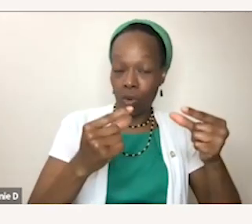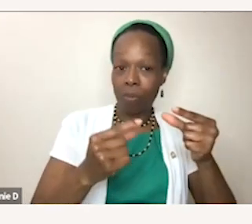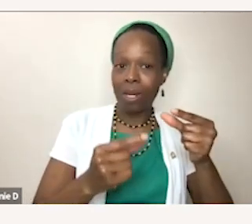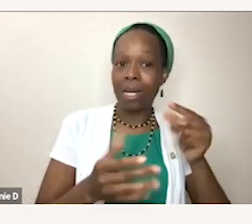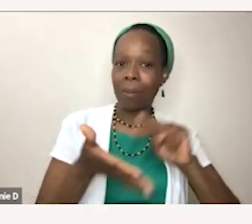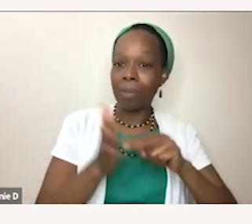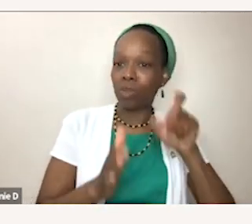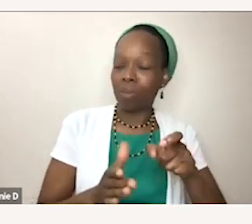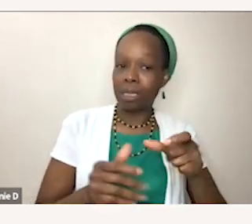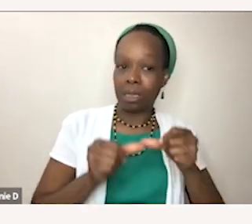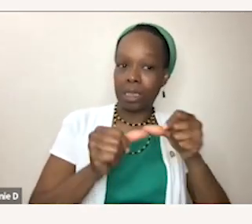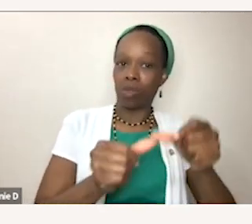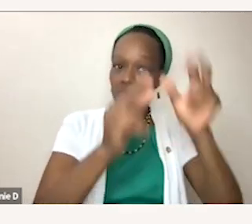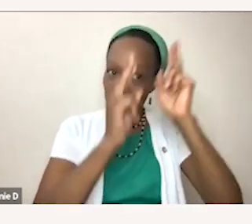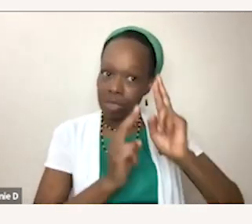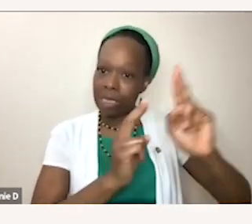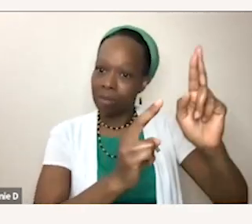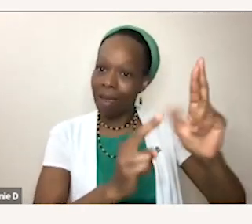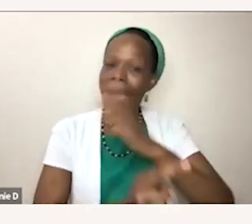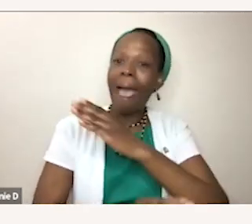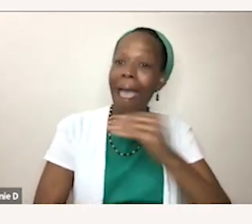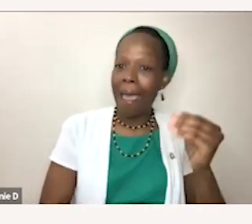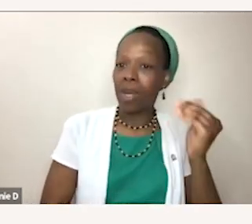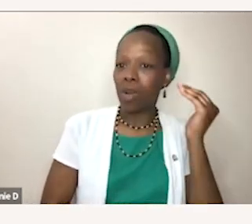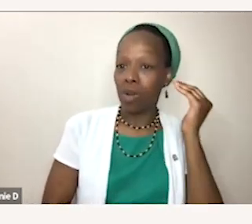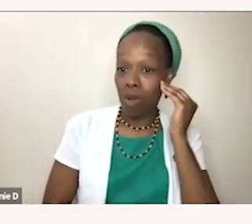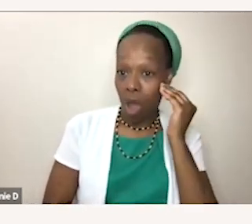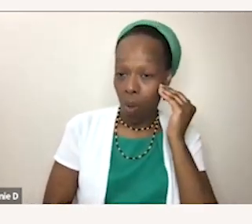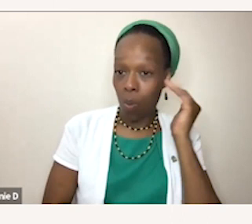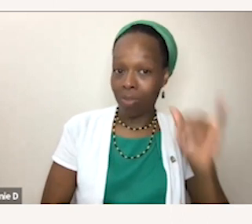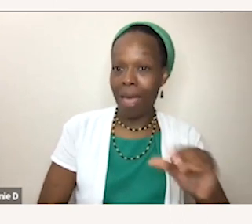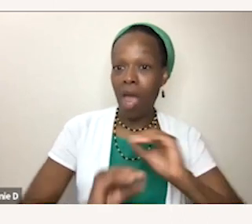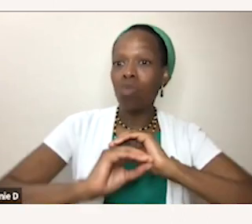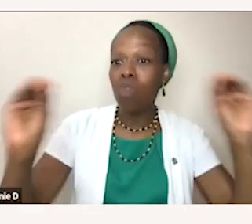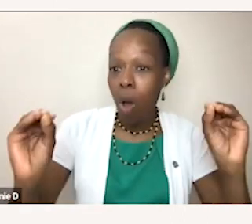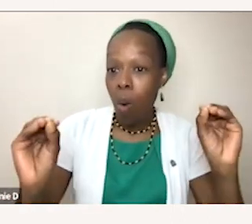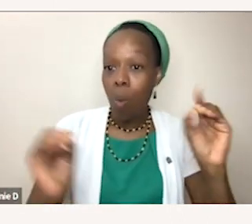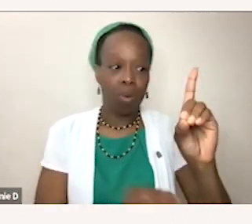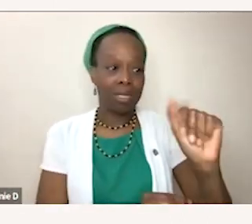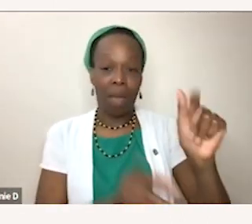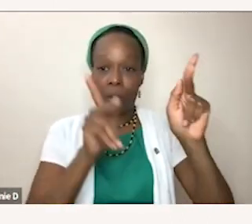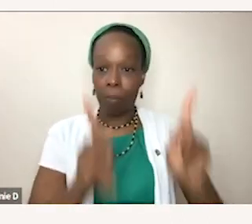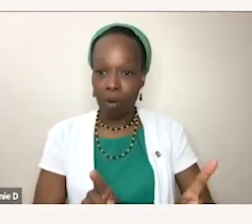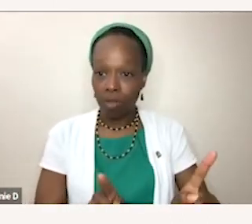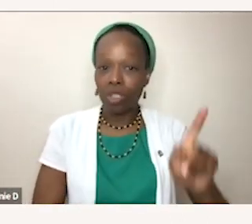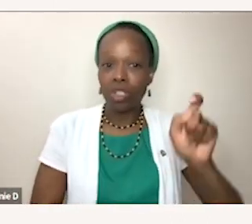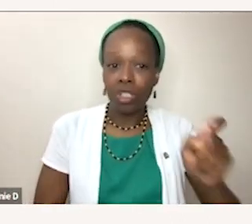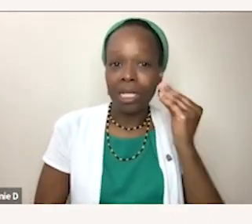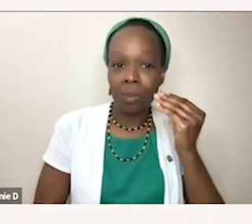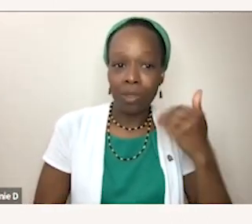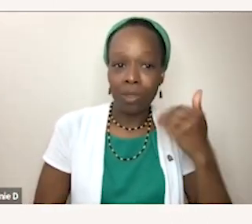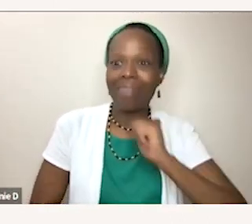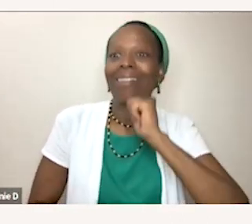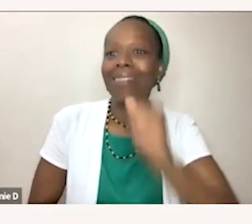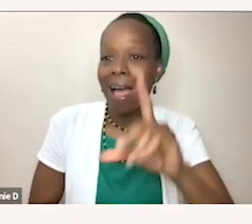respected. And no disabled person should be corrected by a non-disabled person or anyone